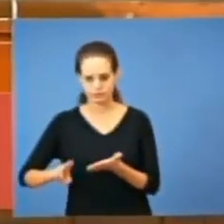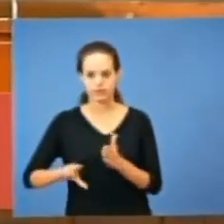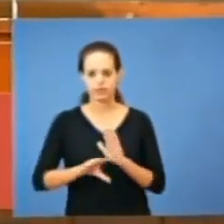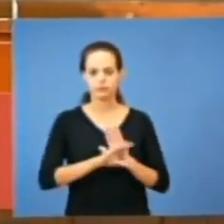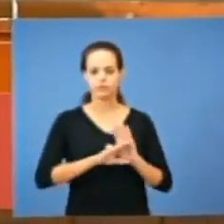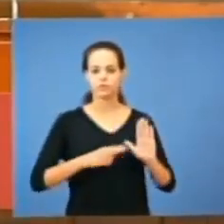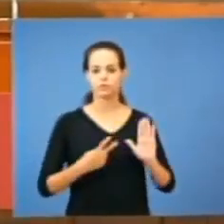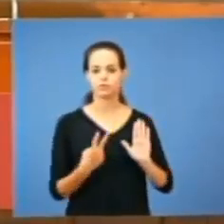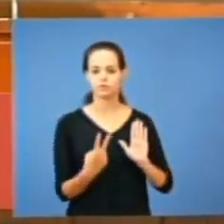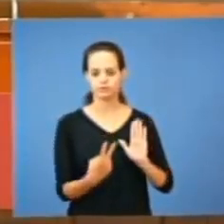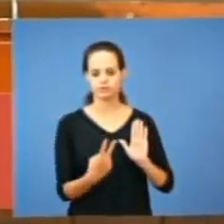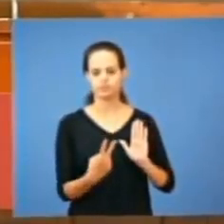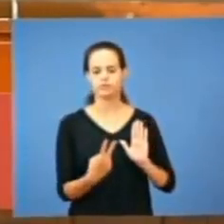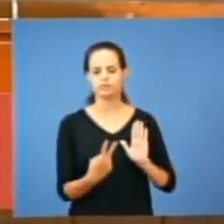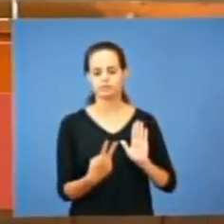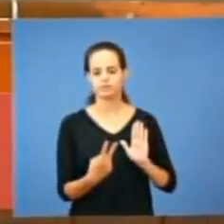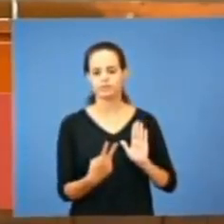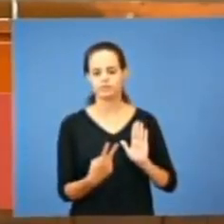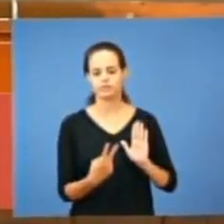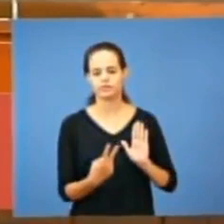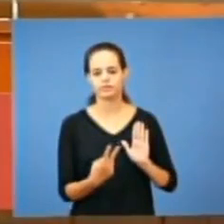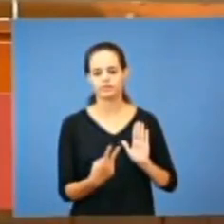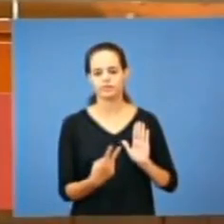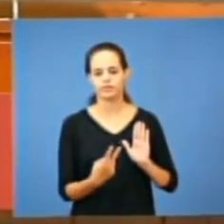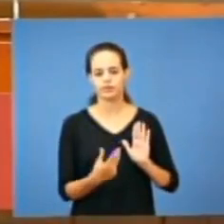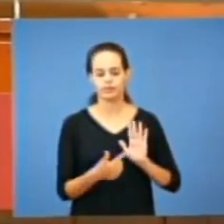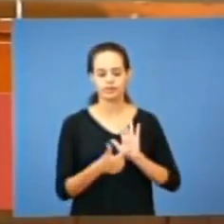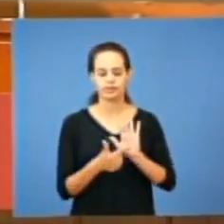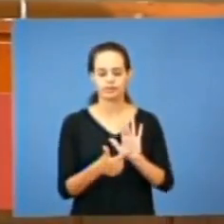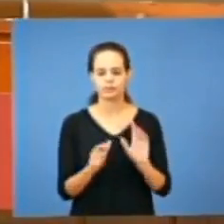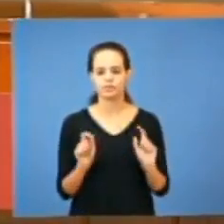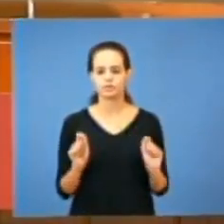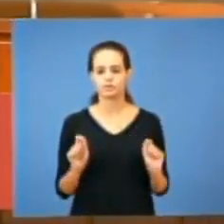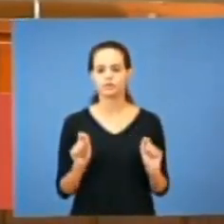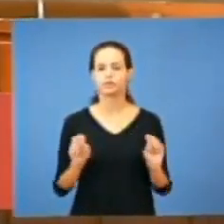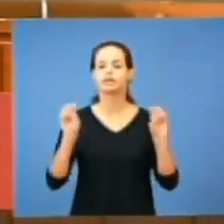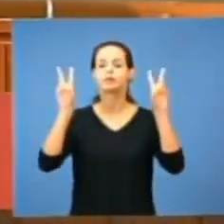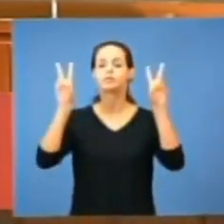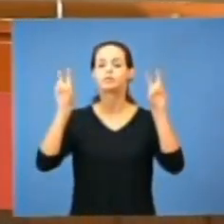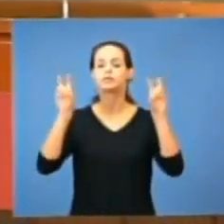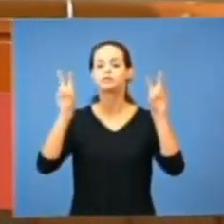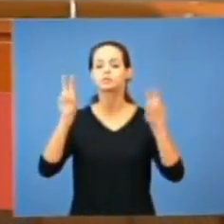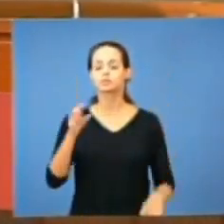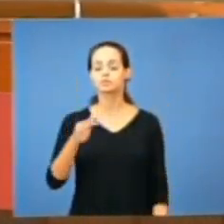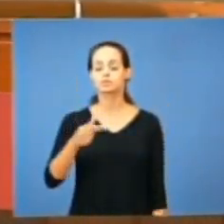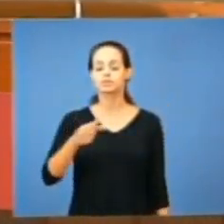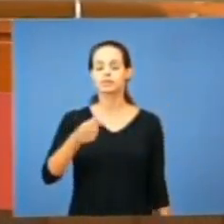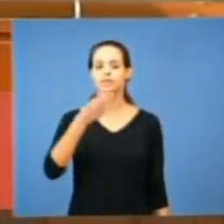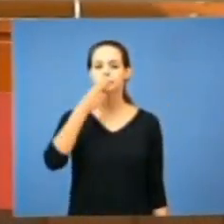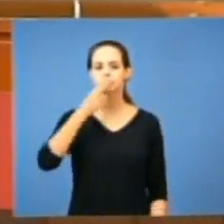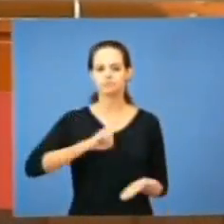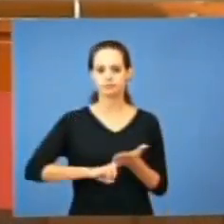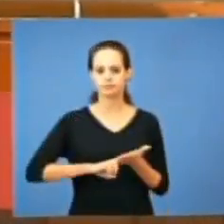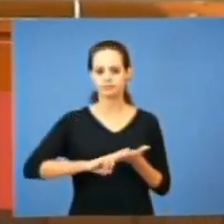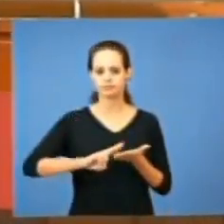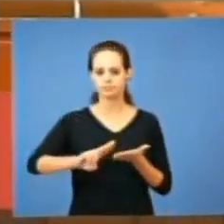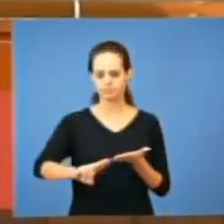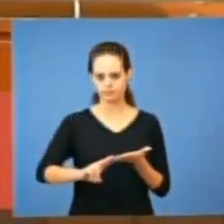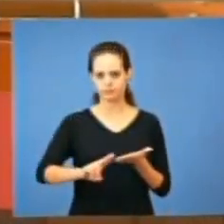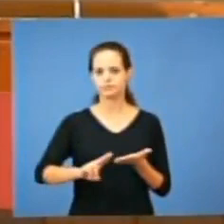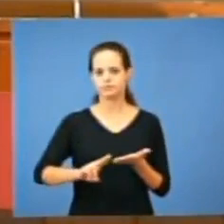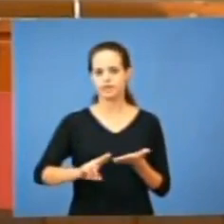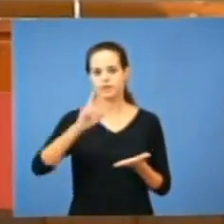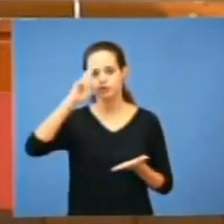chapter 2 of Revelations, when it speaks about the 7 letters